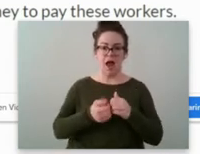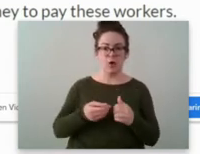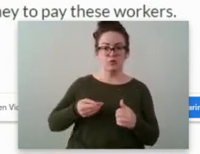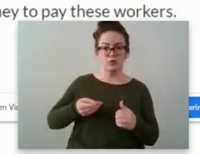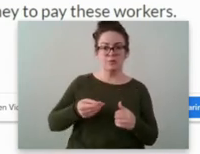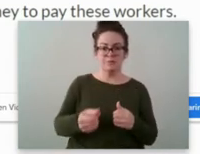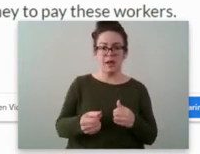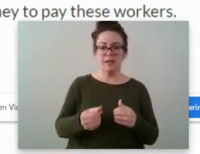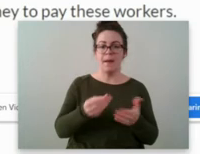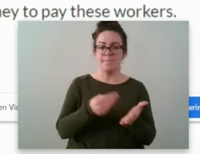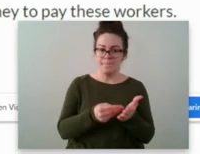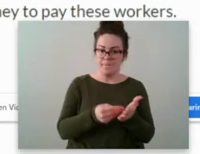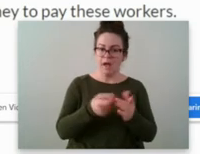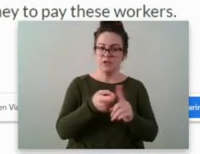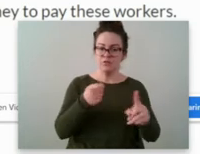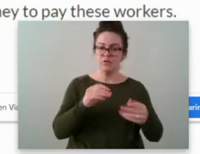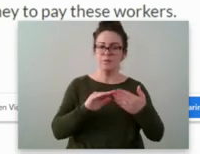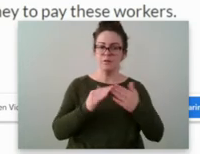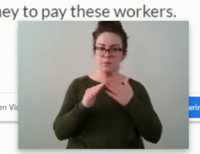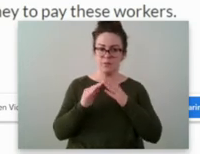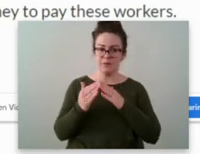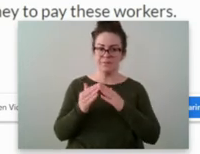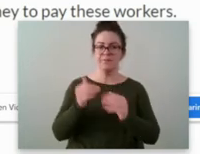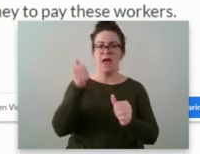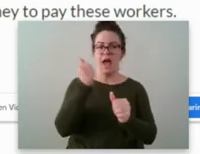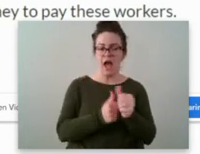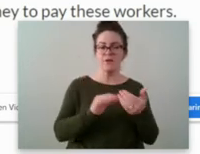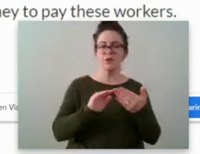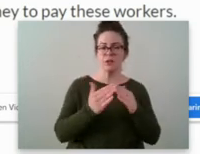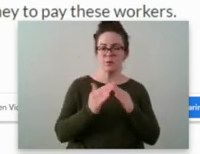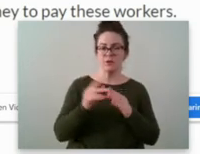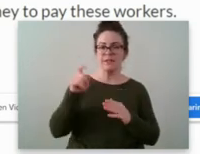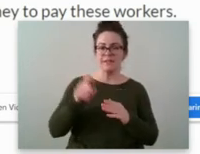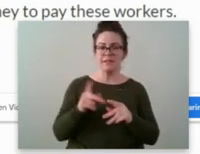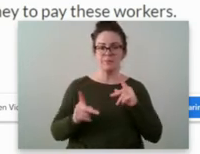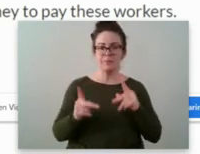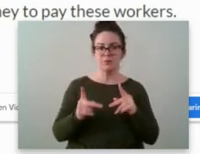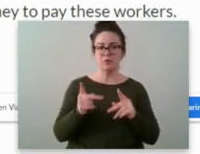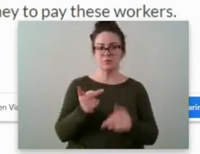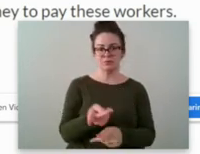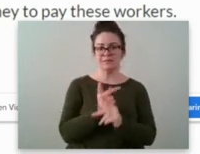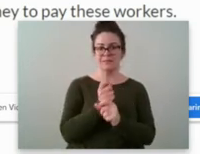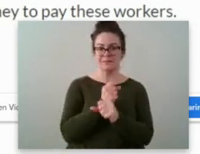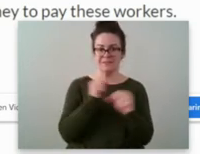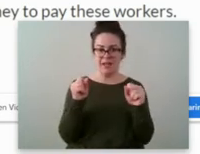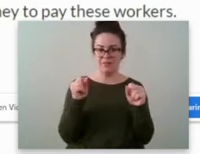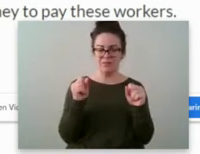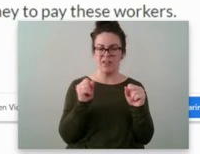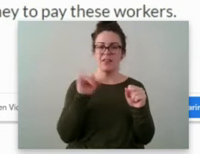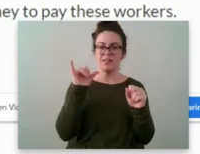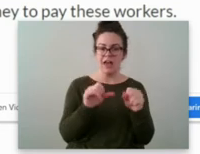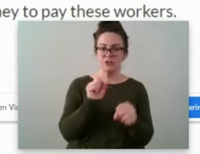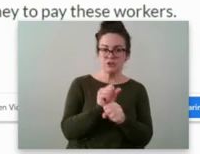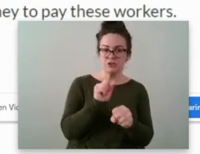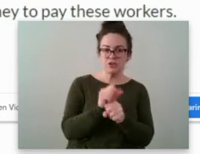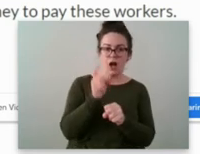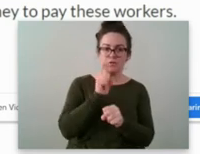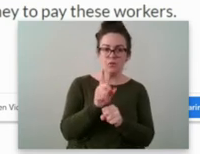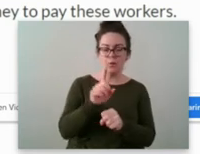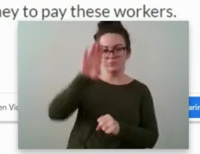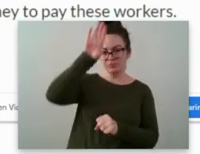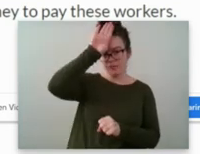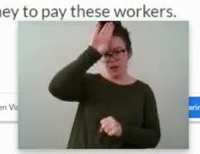community needs people to help keep it safe. This is the job of firefighters and police officers. Leaders decide how much